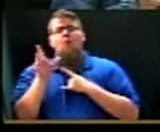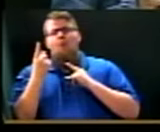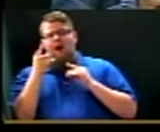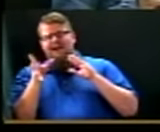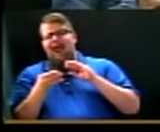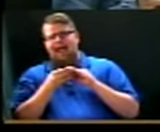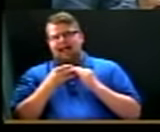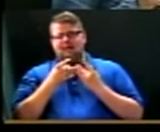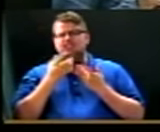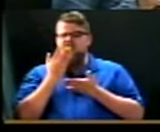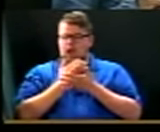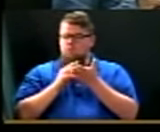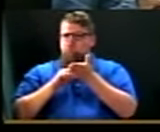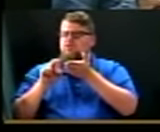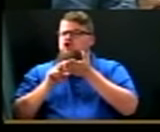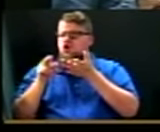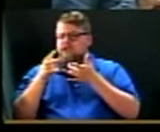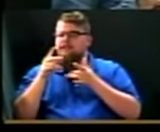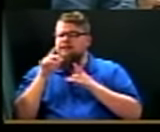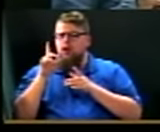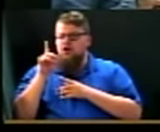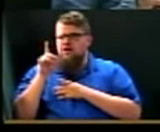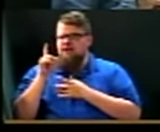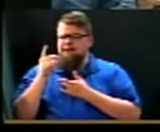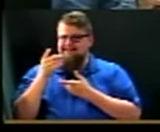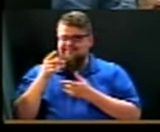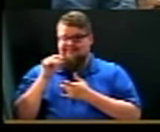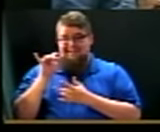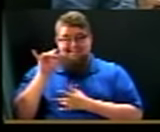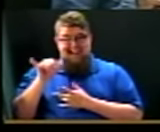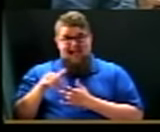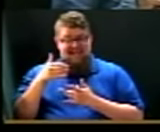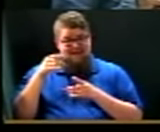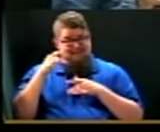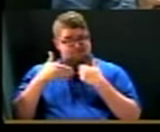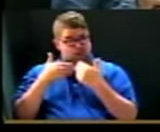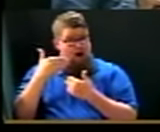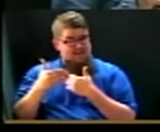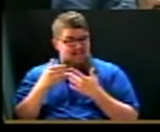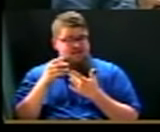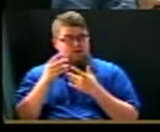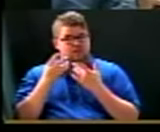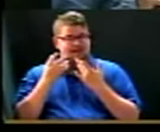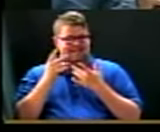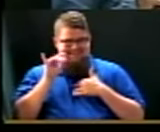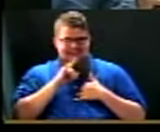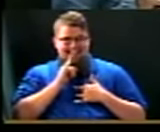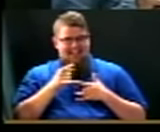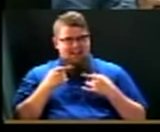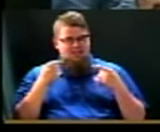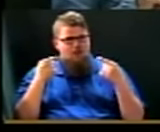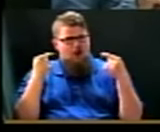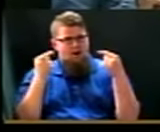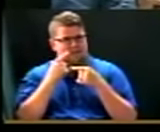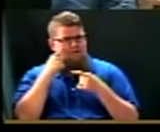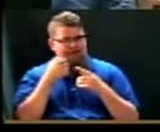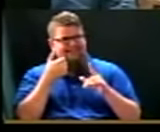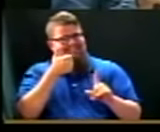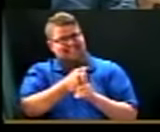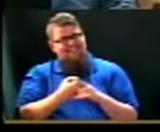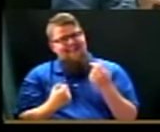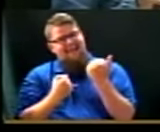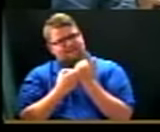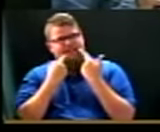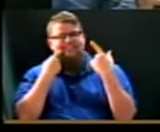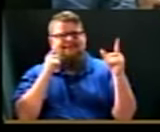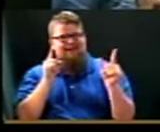is some research being done that looks at the fact that this type of process and procedure is harmful to kids' self-efficacy and